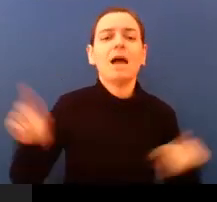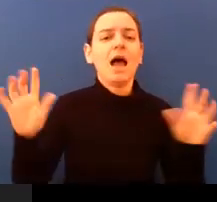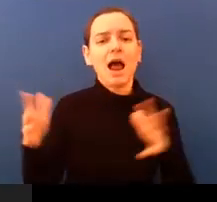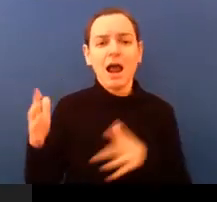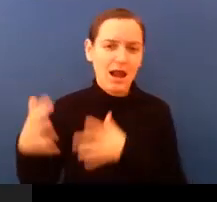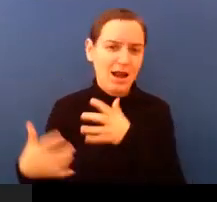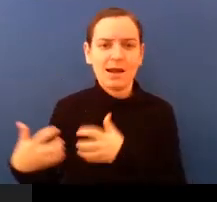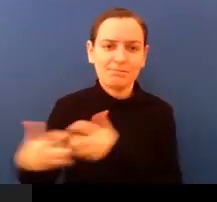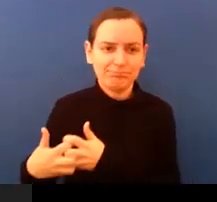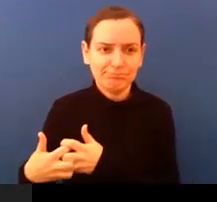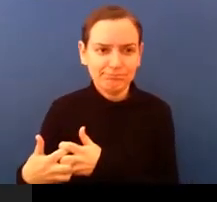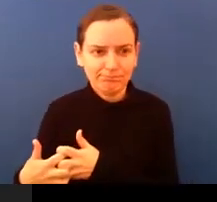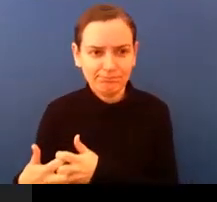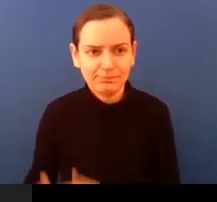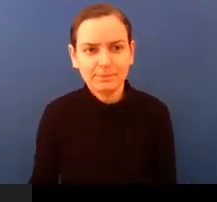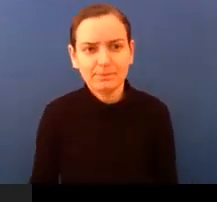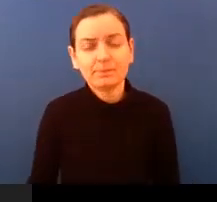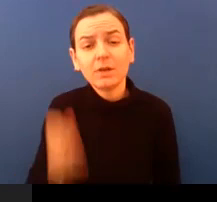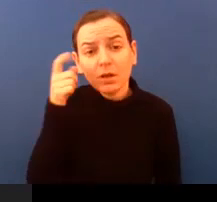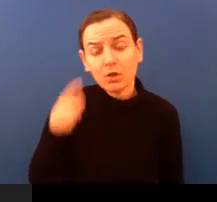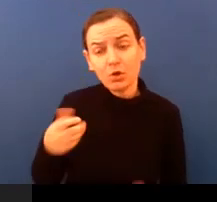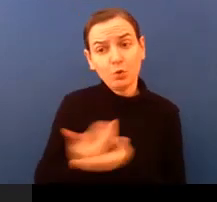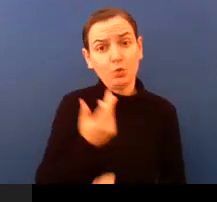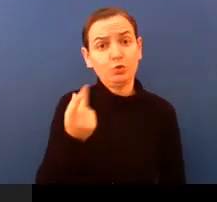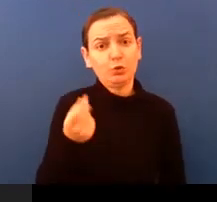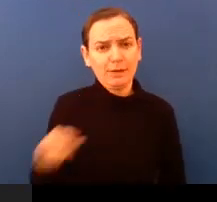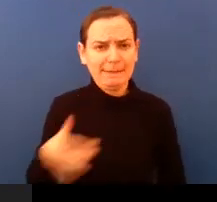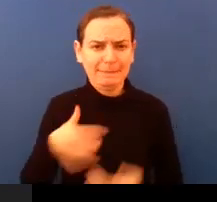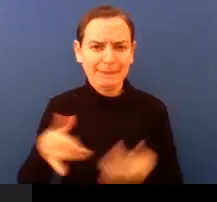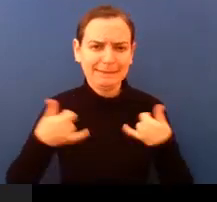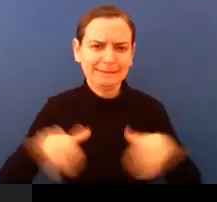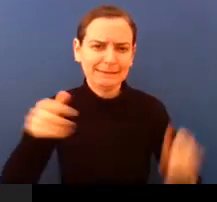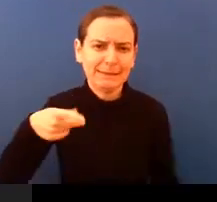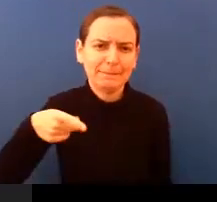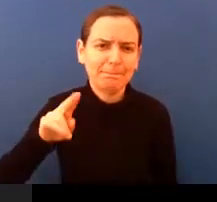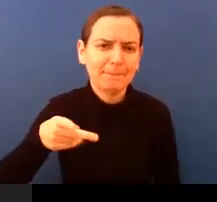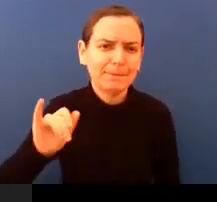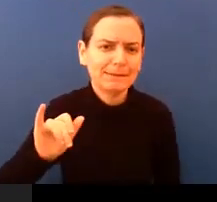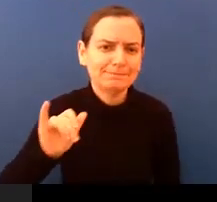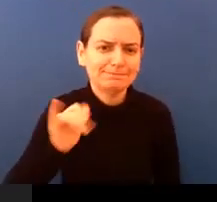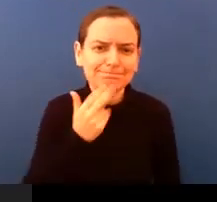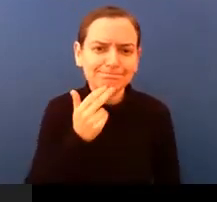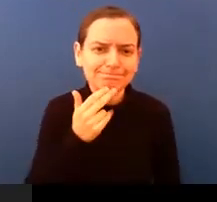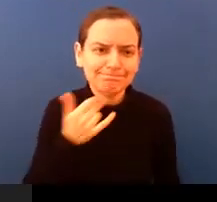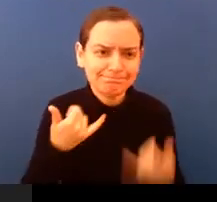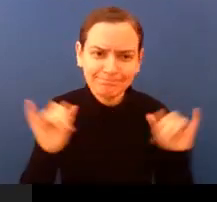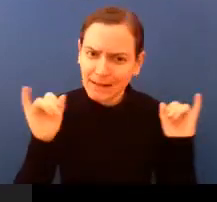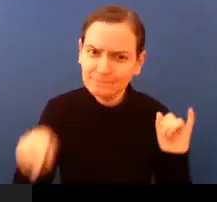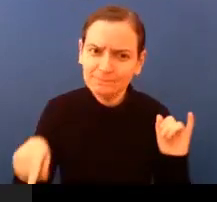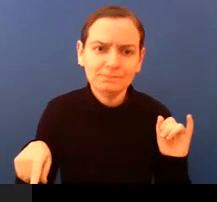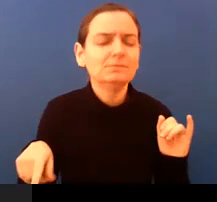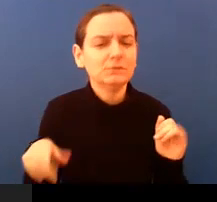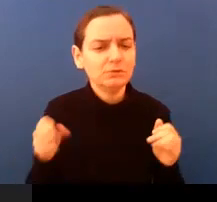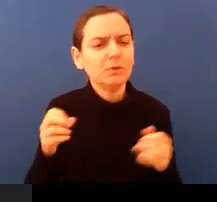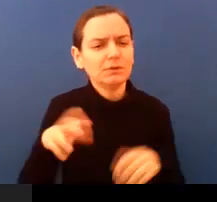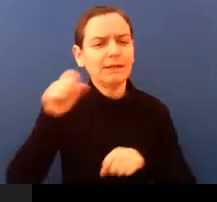still fairly young. So there's a lot of work to do with a new guide dog. One thing to be aware of